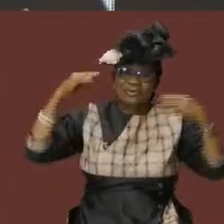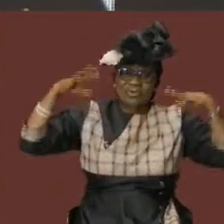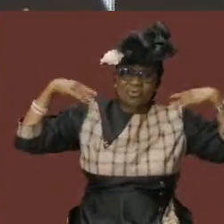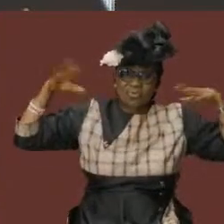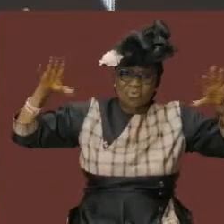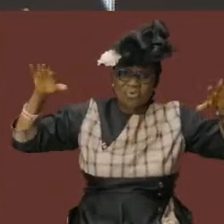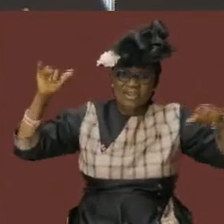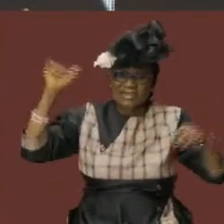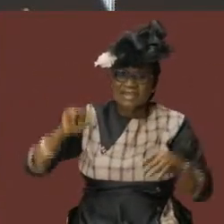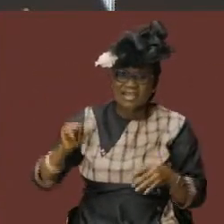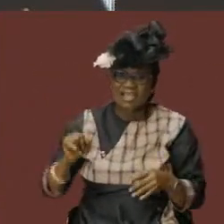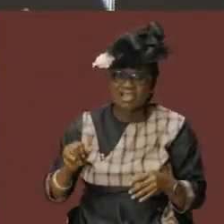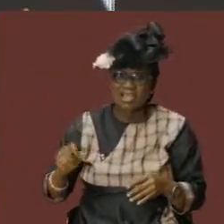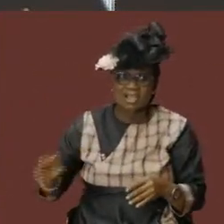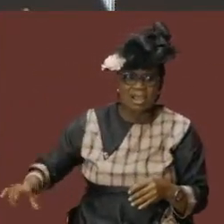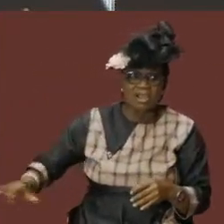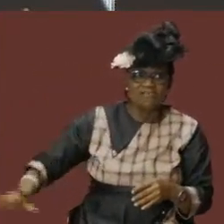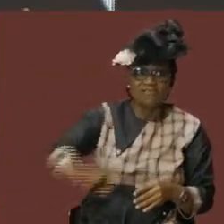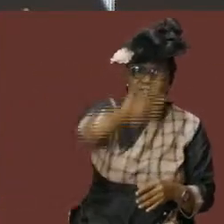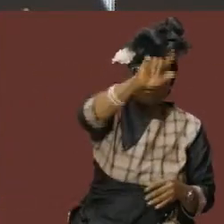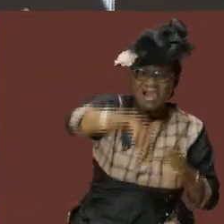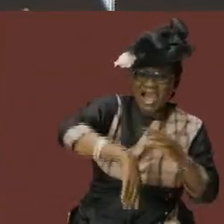Egypt.